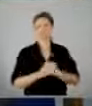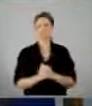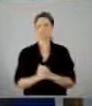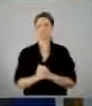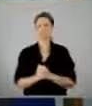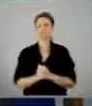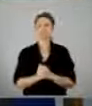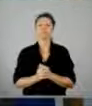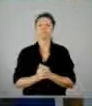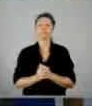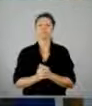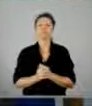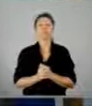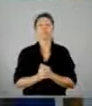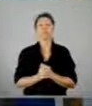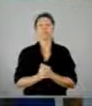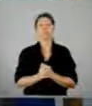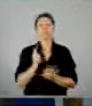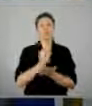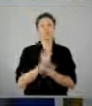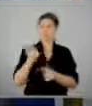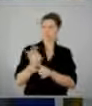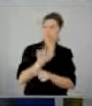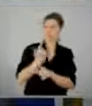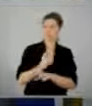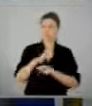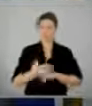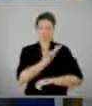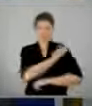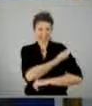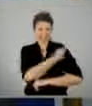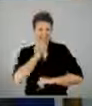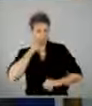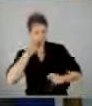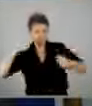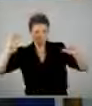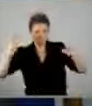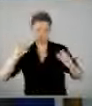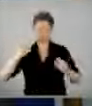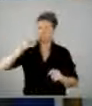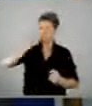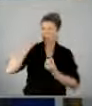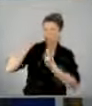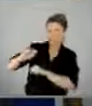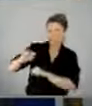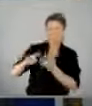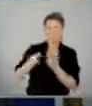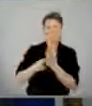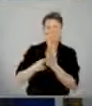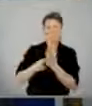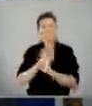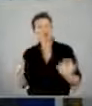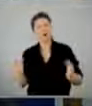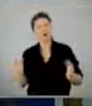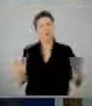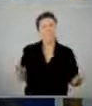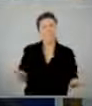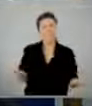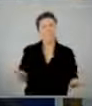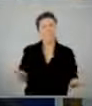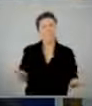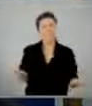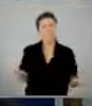efficacy, because a lot has been said about this vaccine. And as the Minister said, a recent study just published a